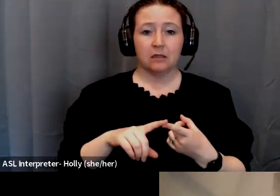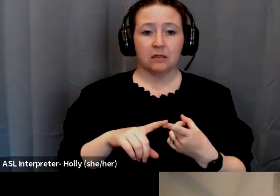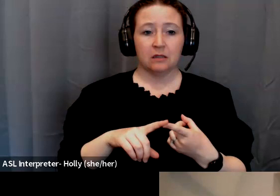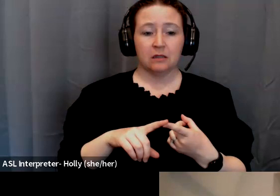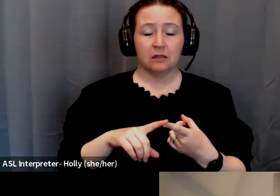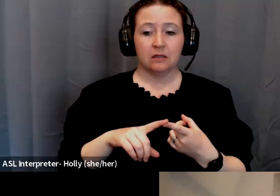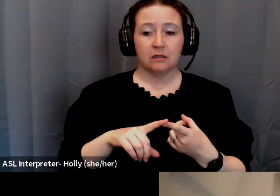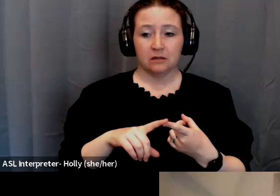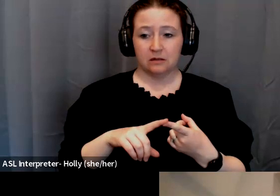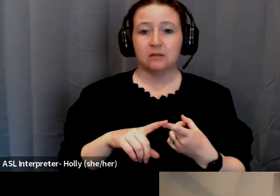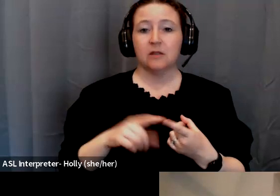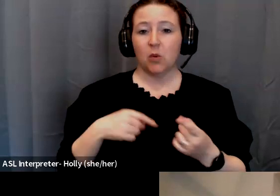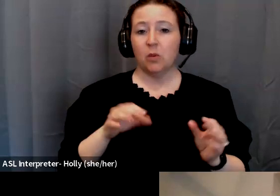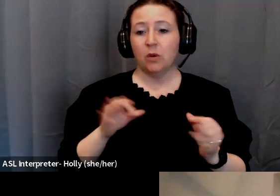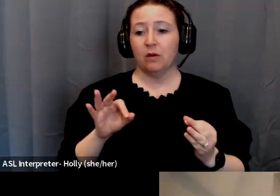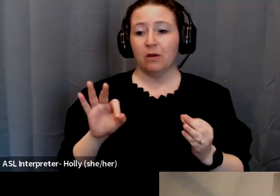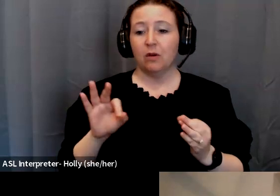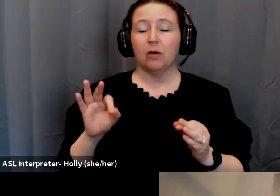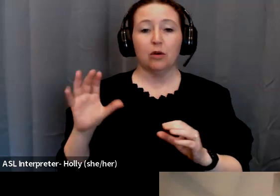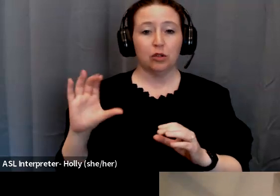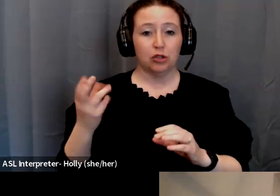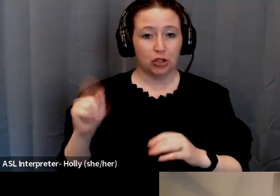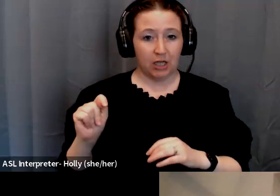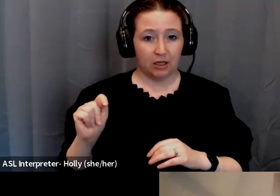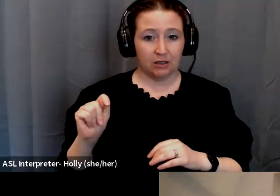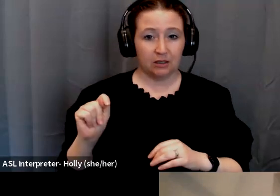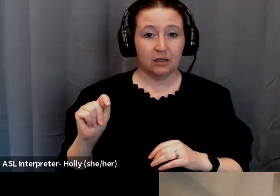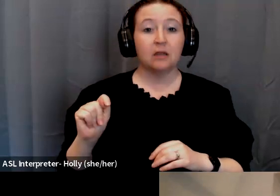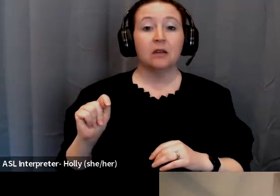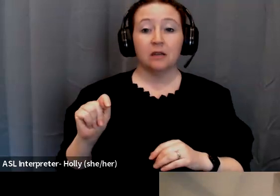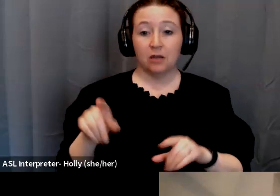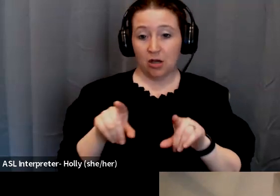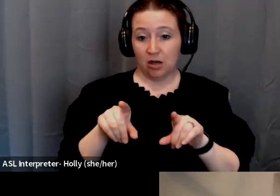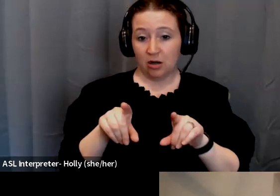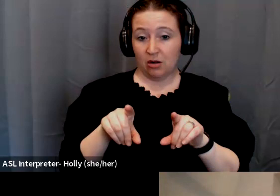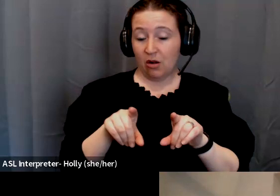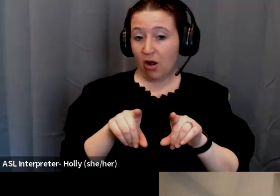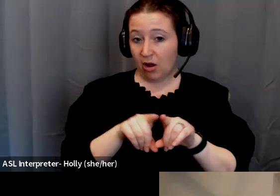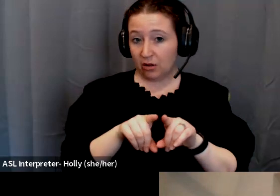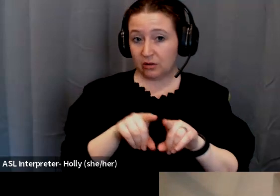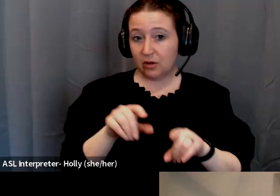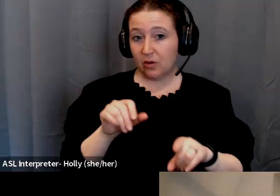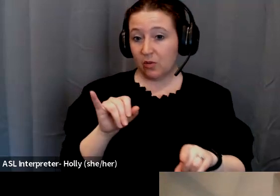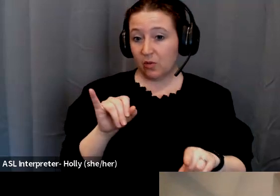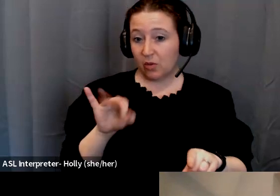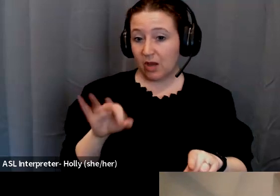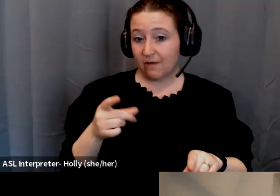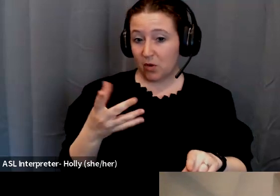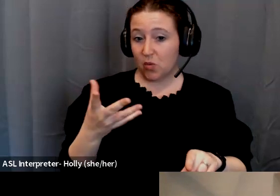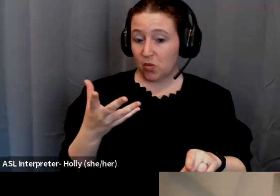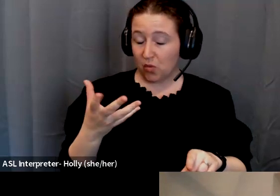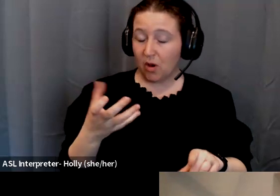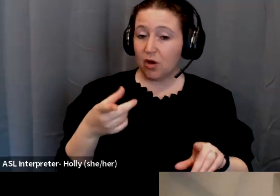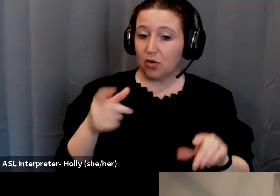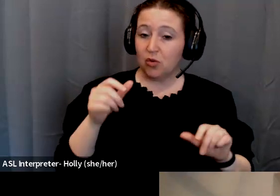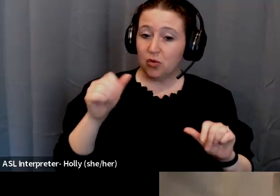there, and we'll be paying attention to that. We do invite you also to put your voice into the space.